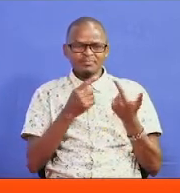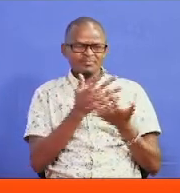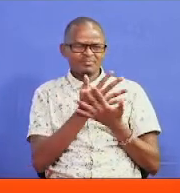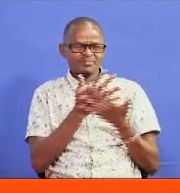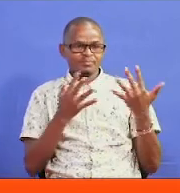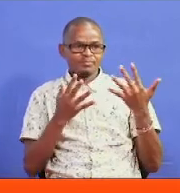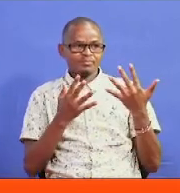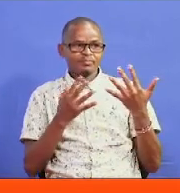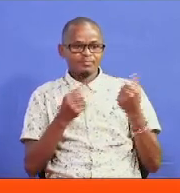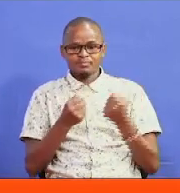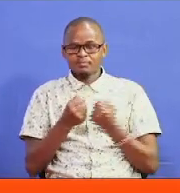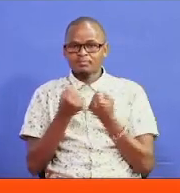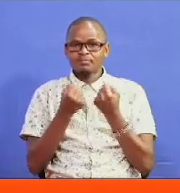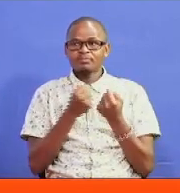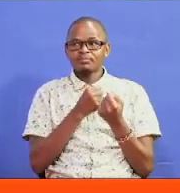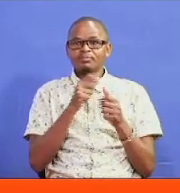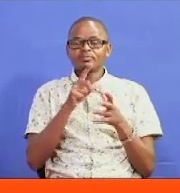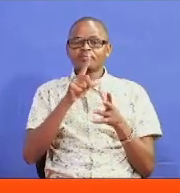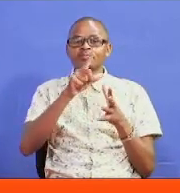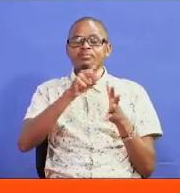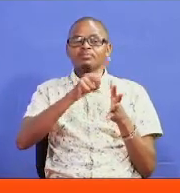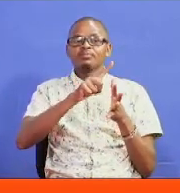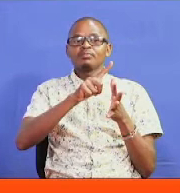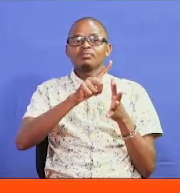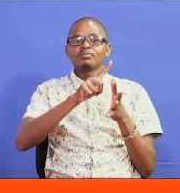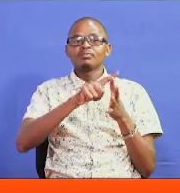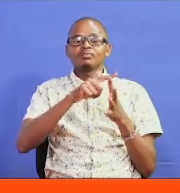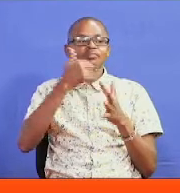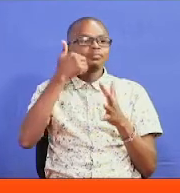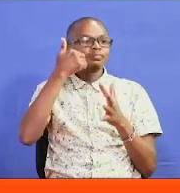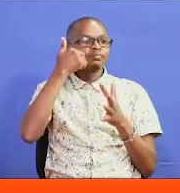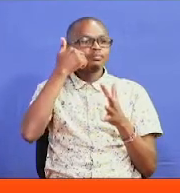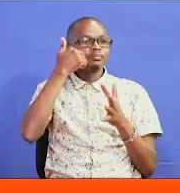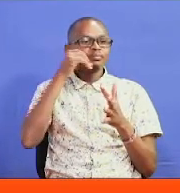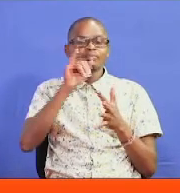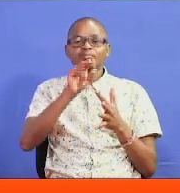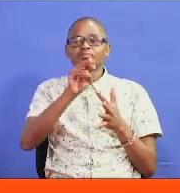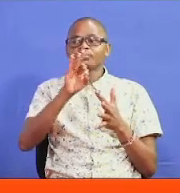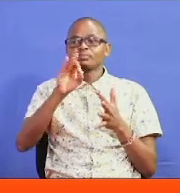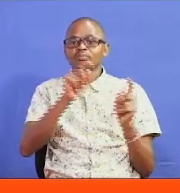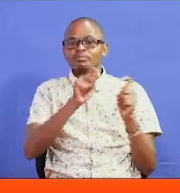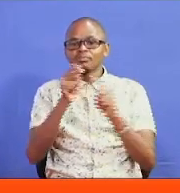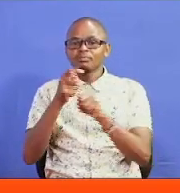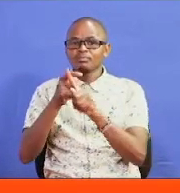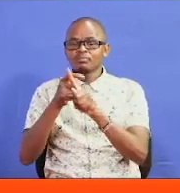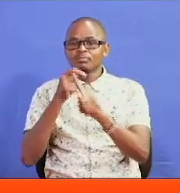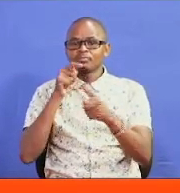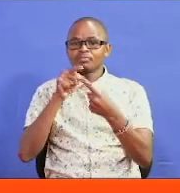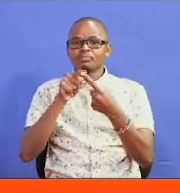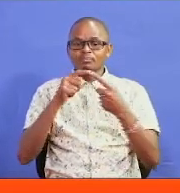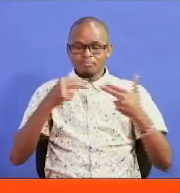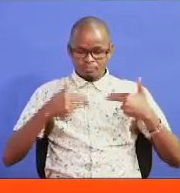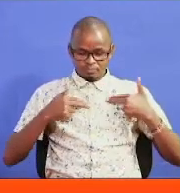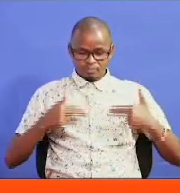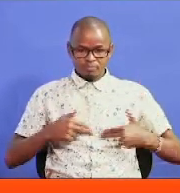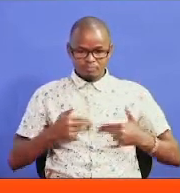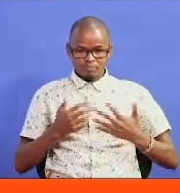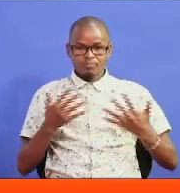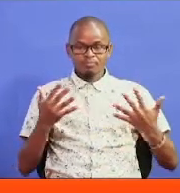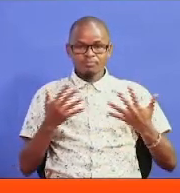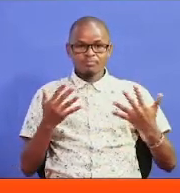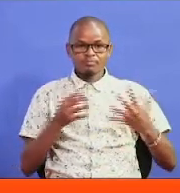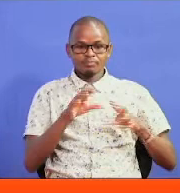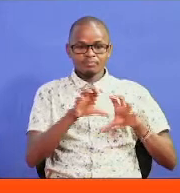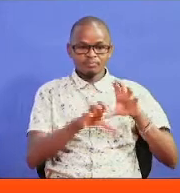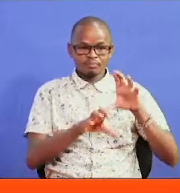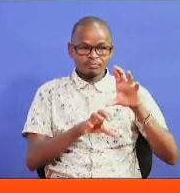something unfortunate, of course, happens, and then the disease, the infection is transferred from the animal to the human being, where